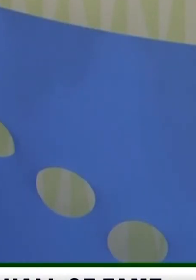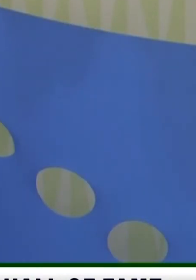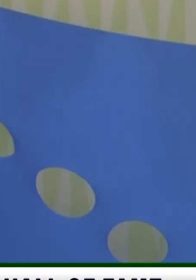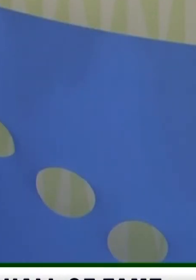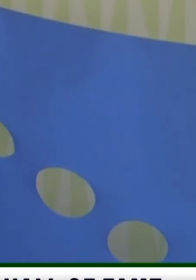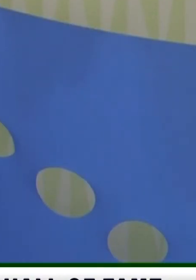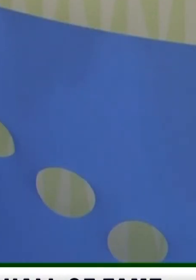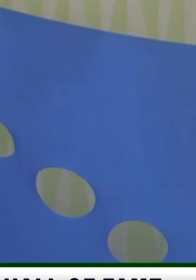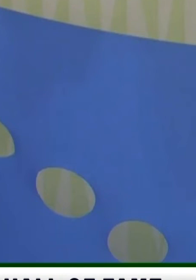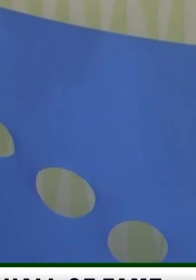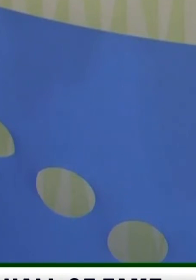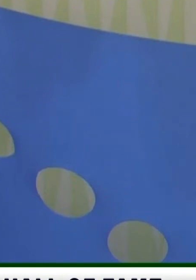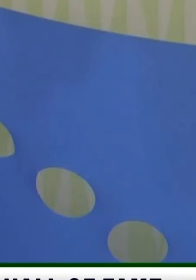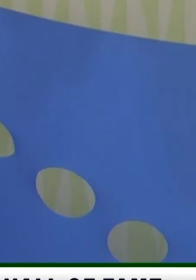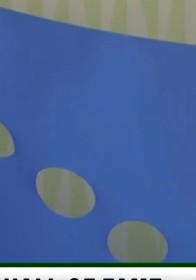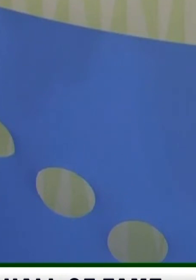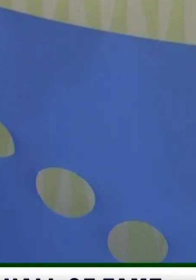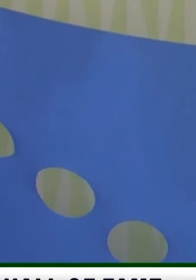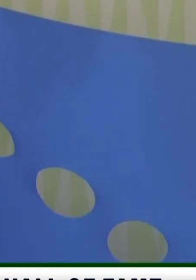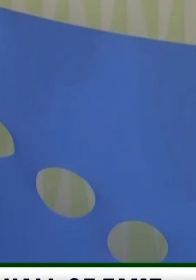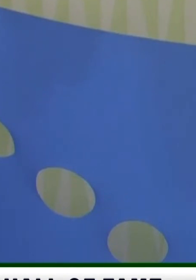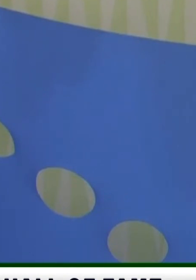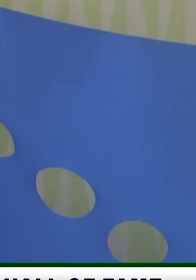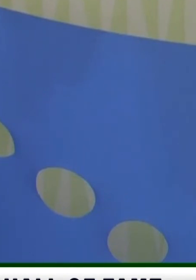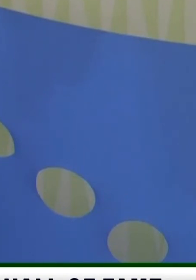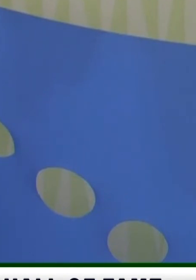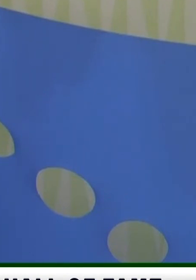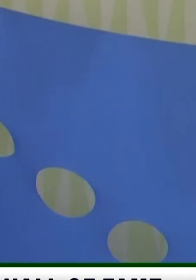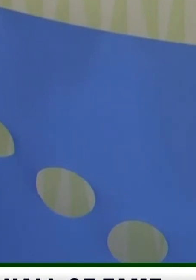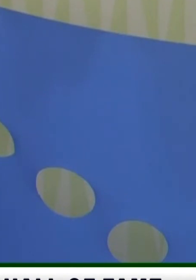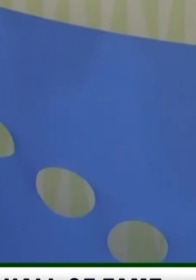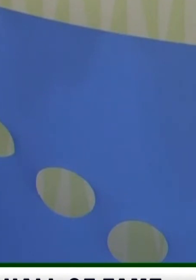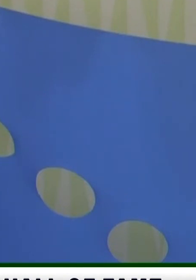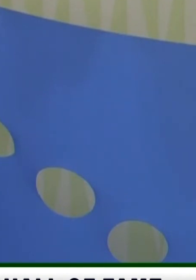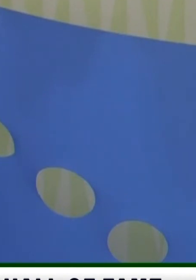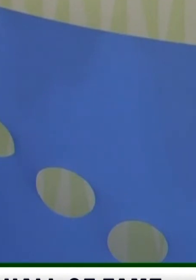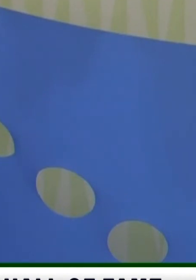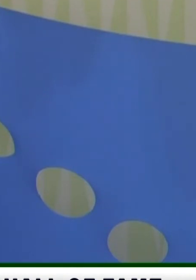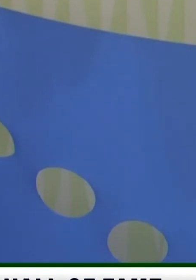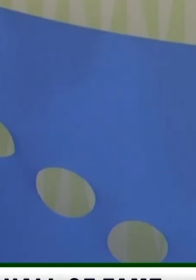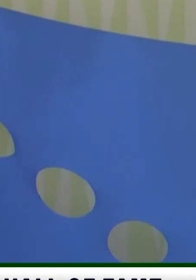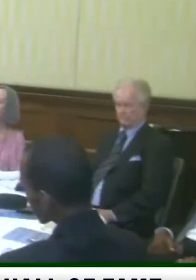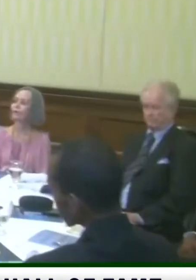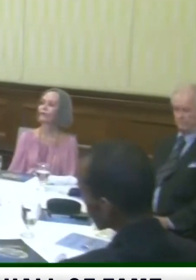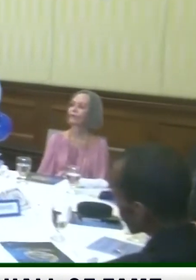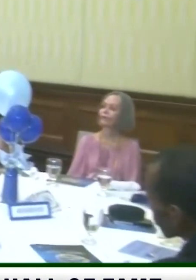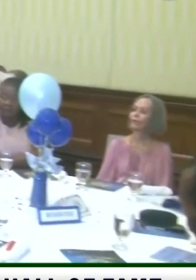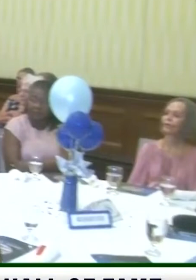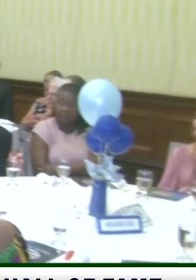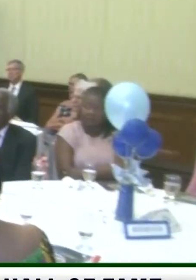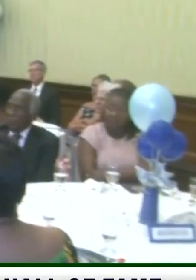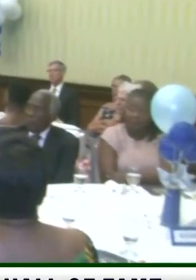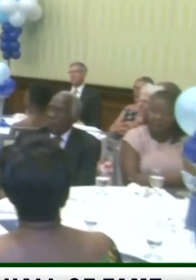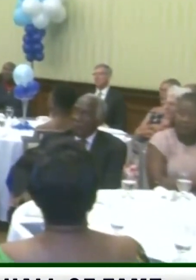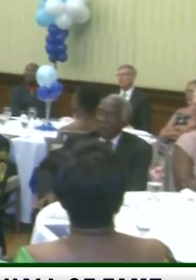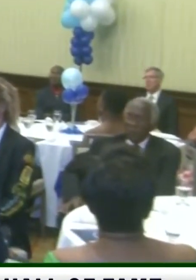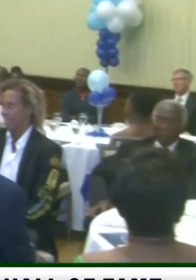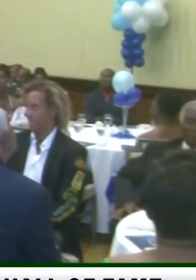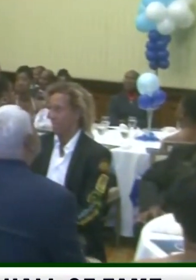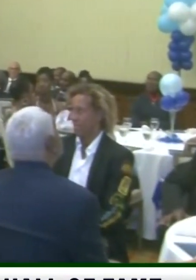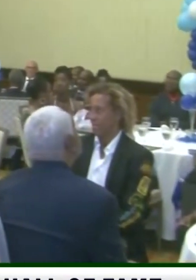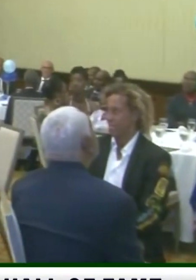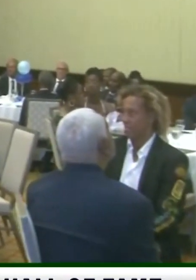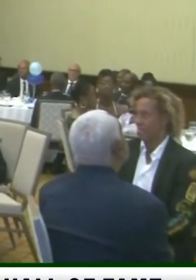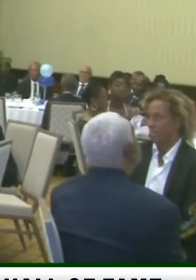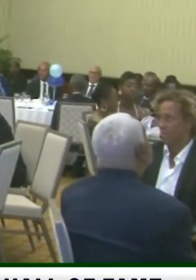OAS, attributes much of his professional and academic success to the foundation he gained at his alma mater, saying that the balance